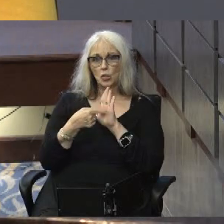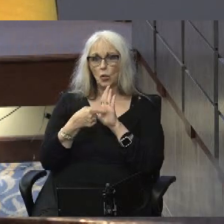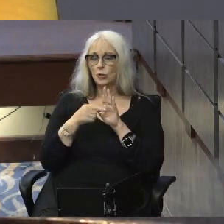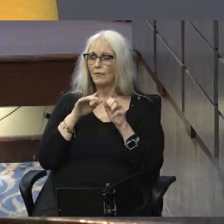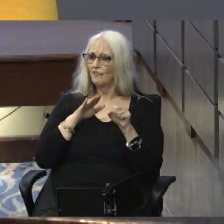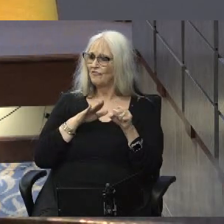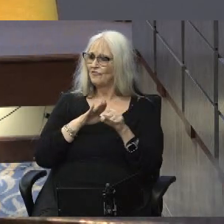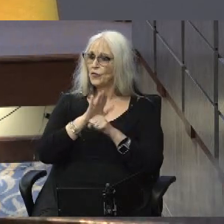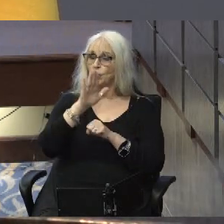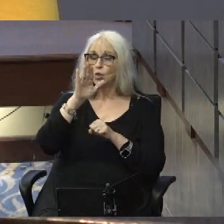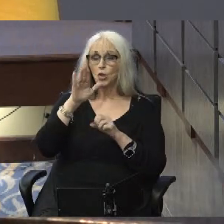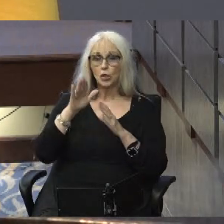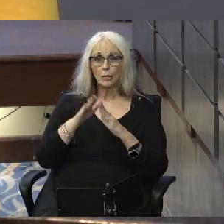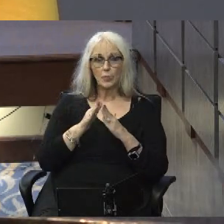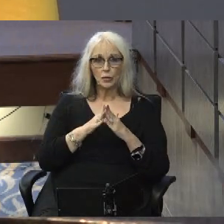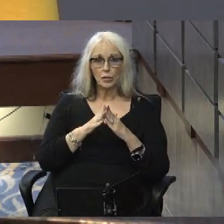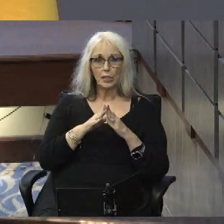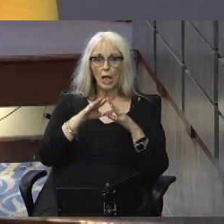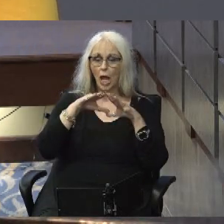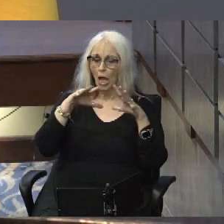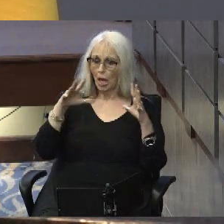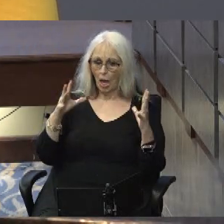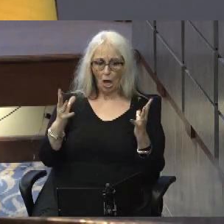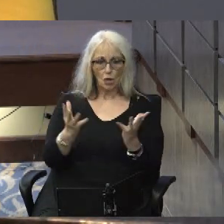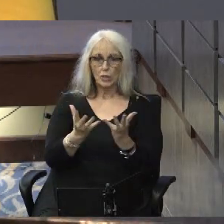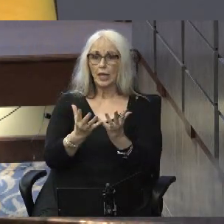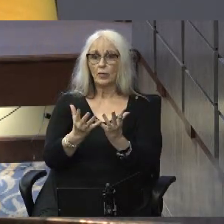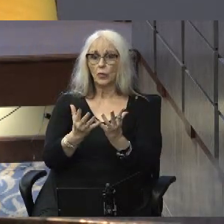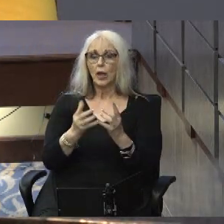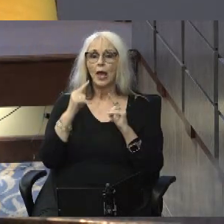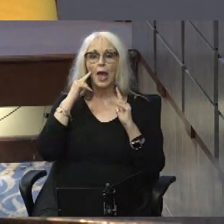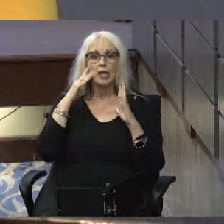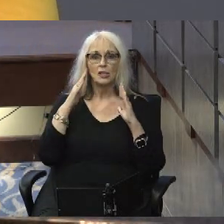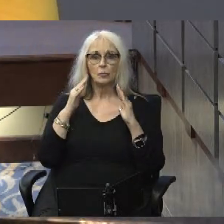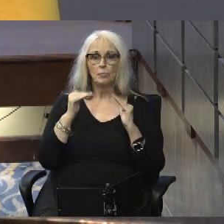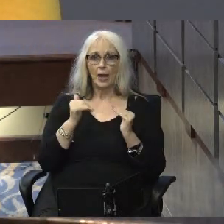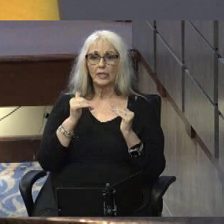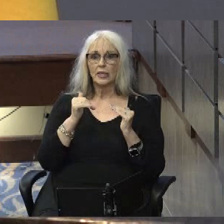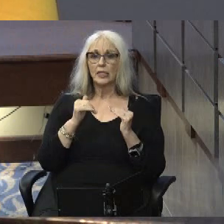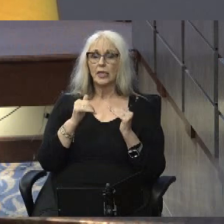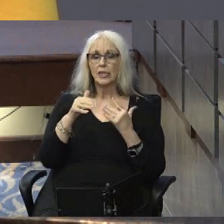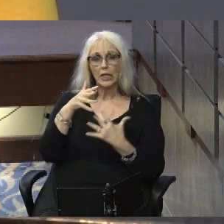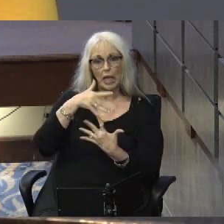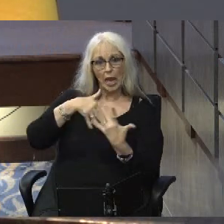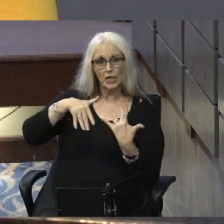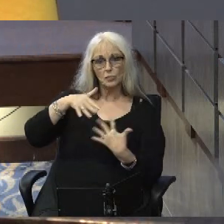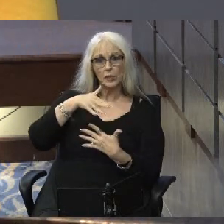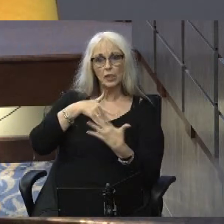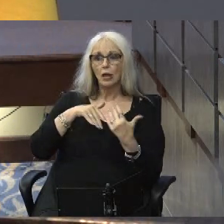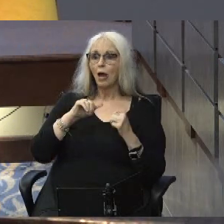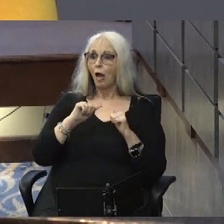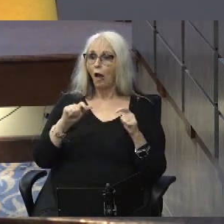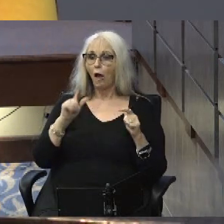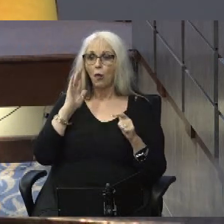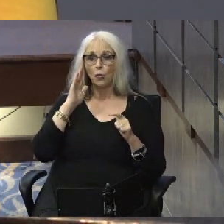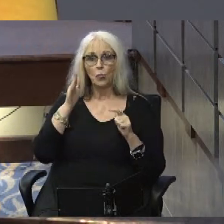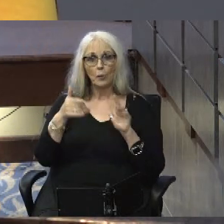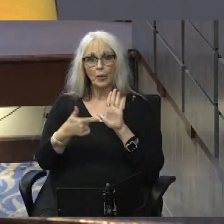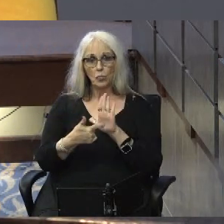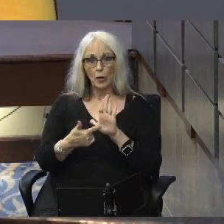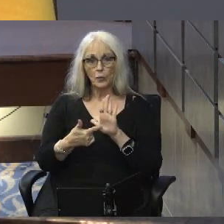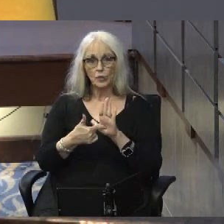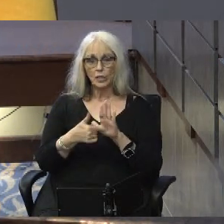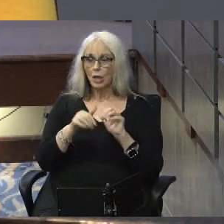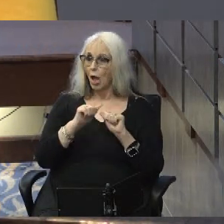in its entirety. I expect that in the community engagements, all of our communities will be represented, all of